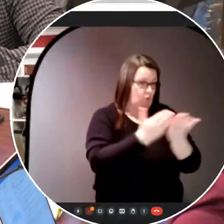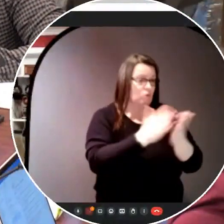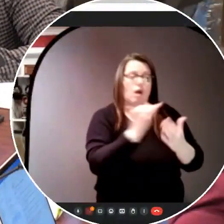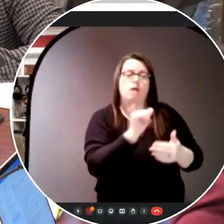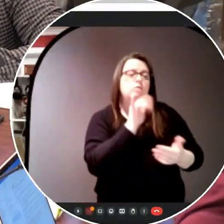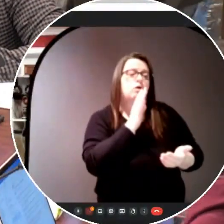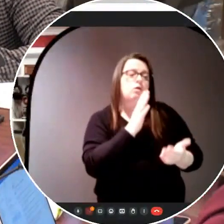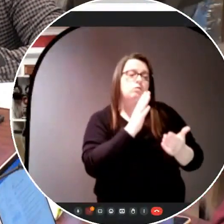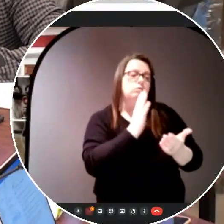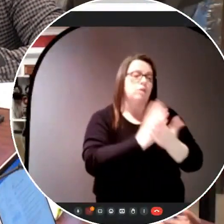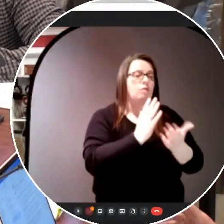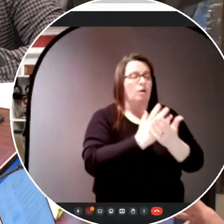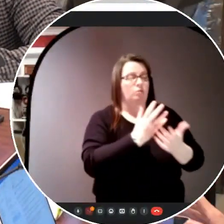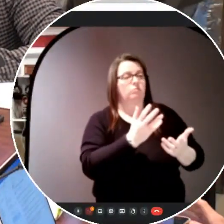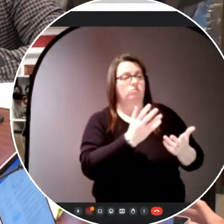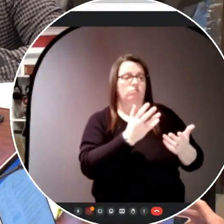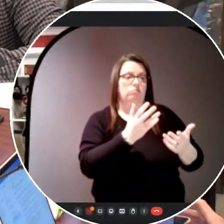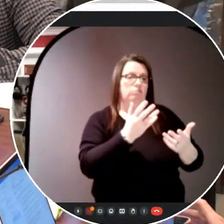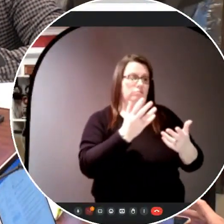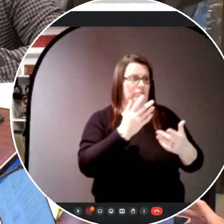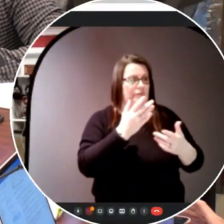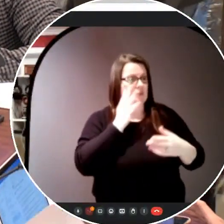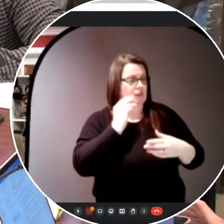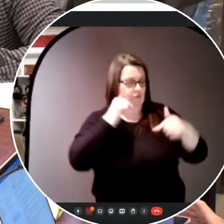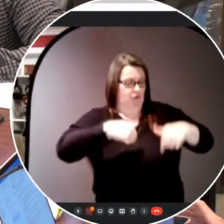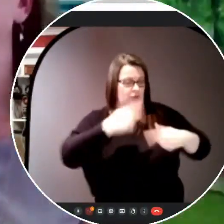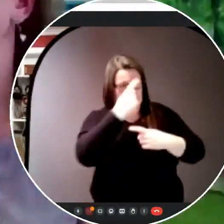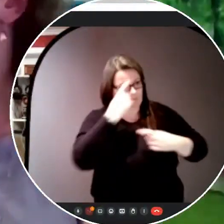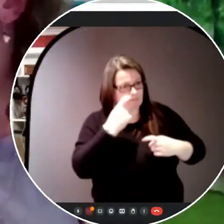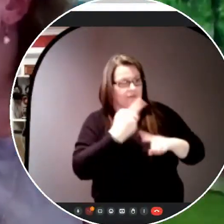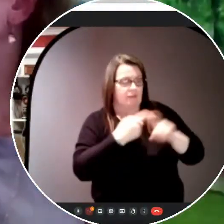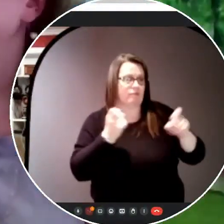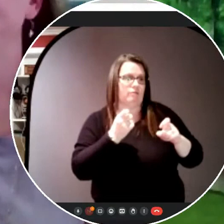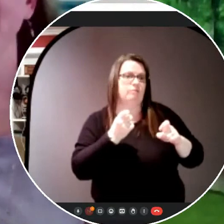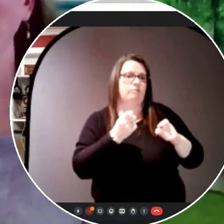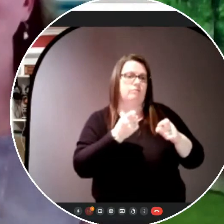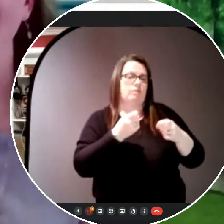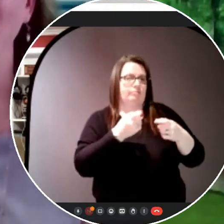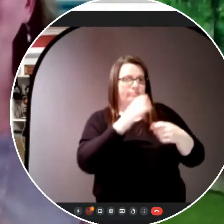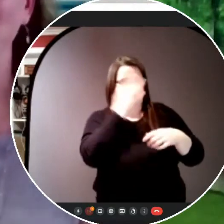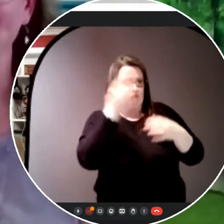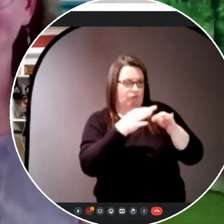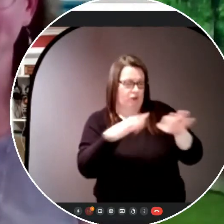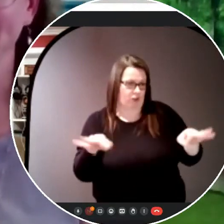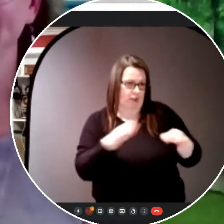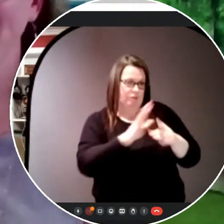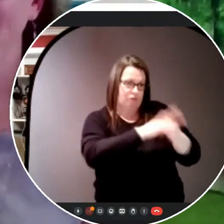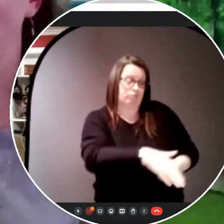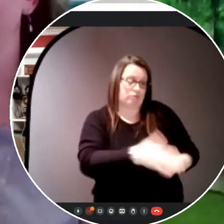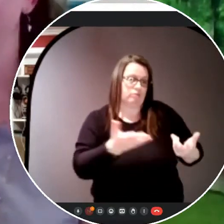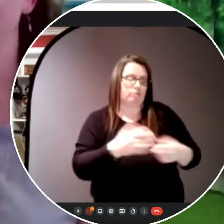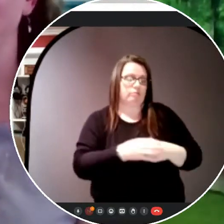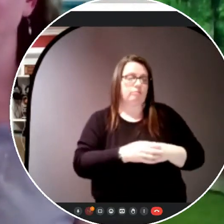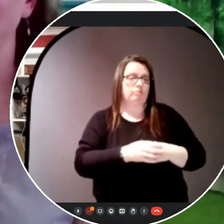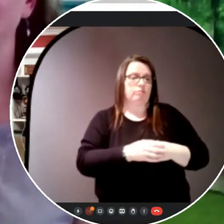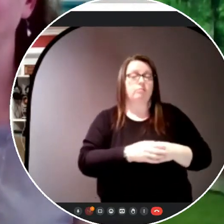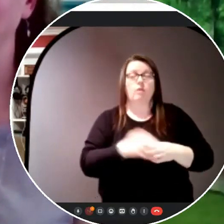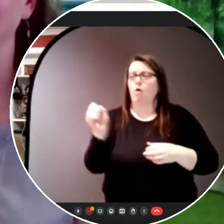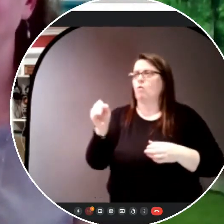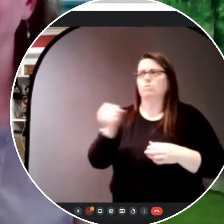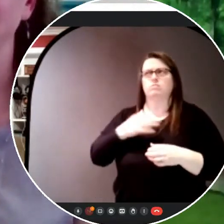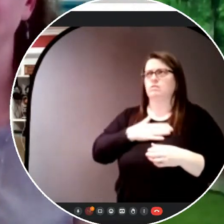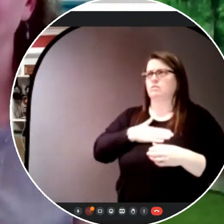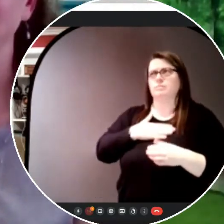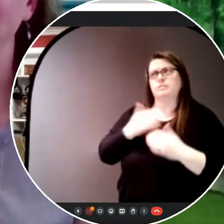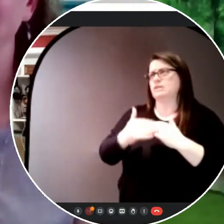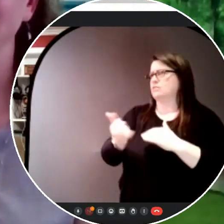Yeah, we'd be open to any of that. Okay. All right, thank you. Contact information. Thank you. Yeah, we'll make sure we get all that stuff